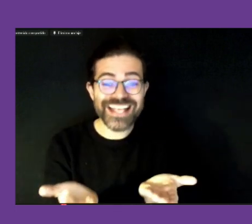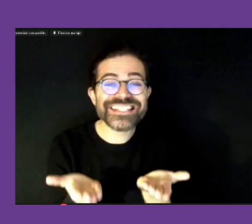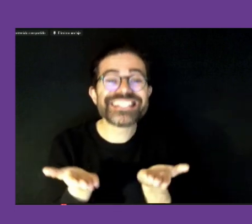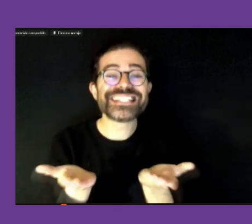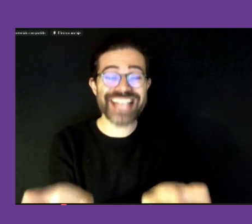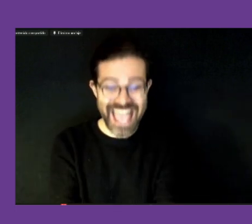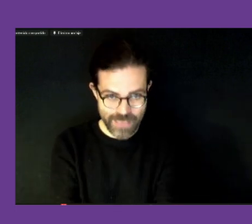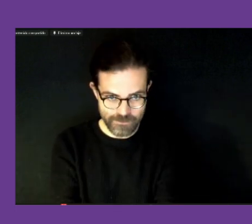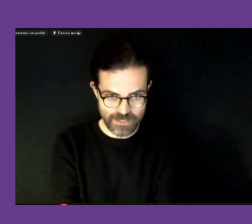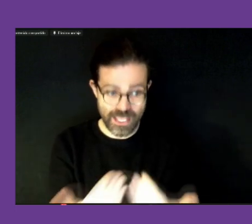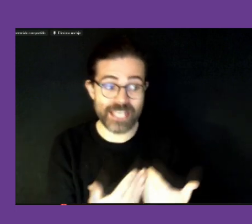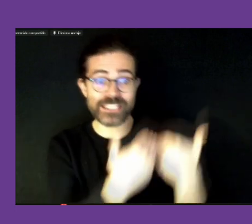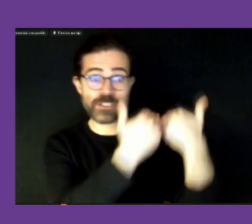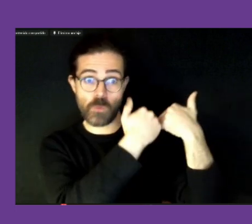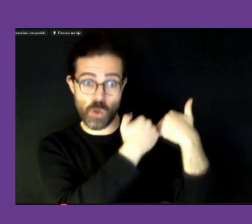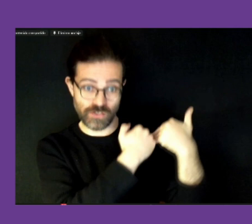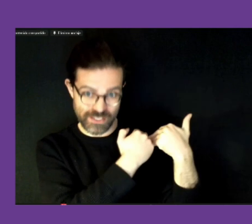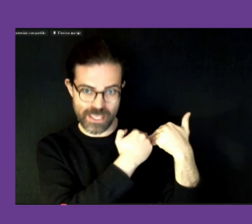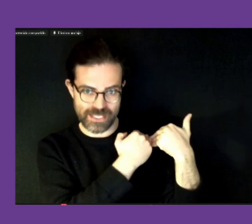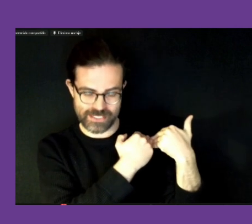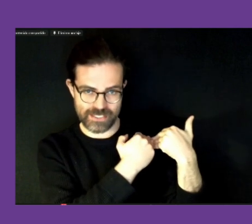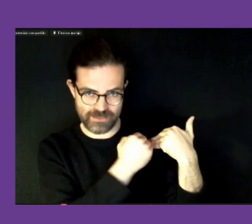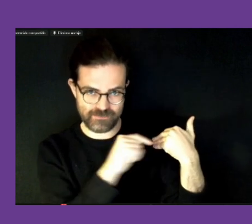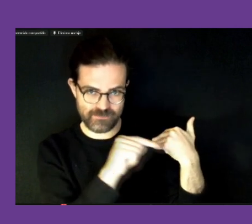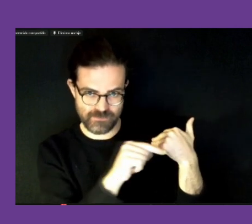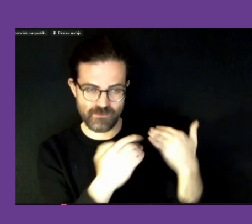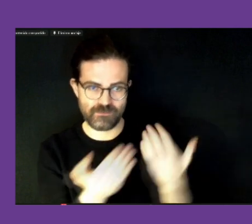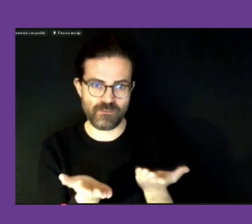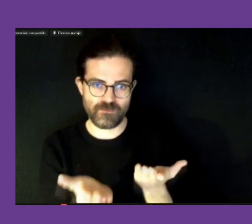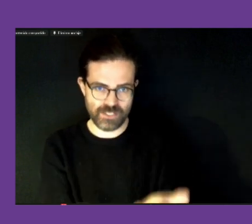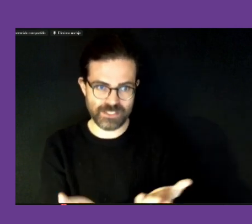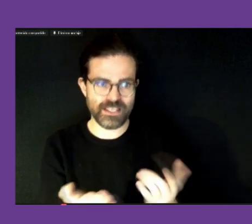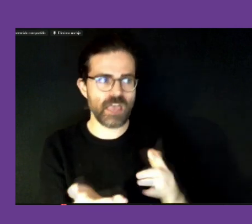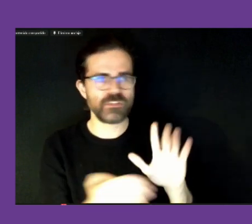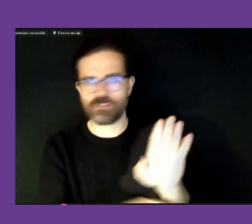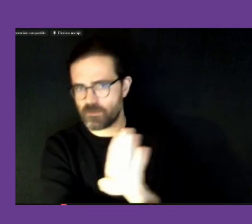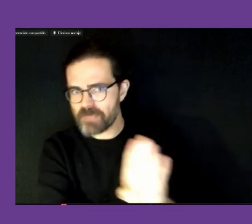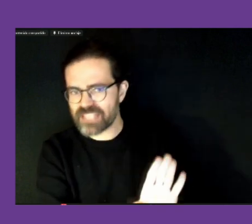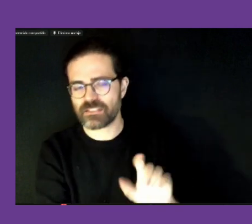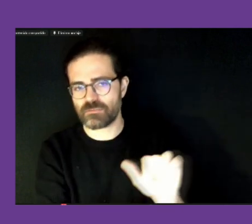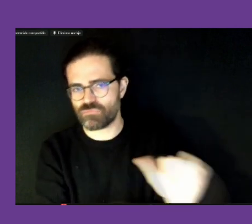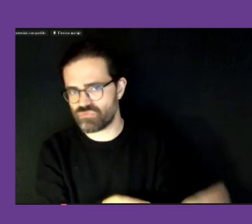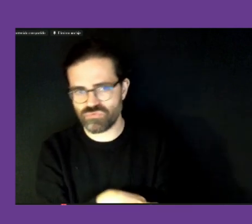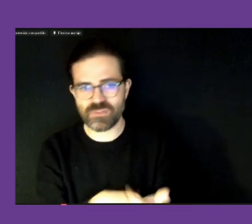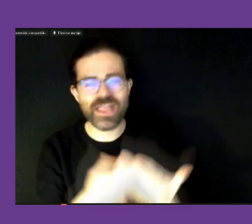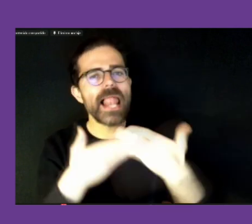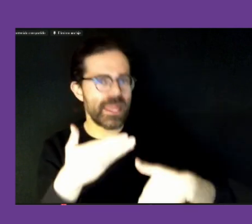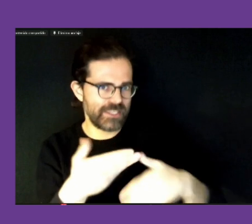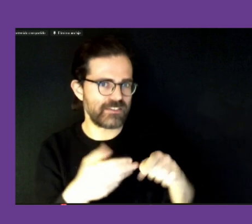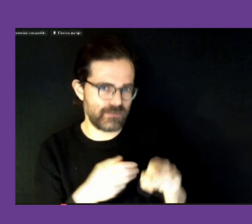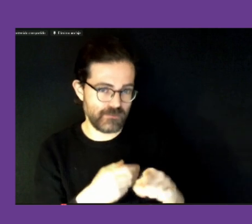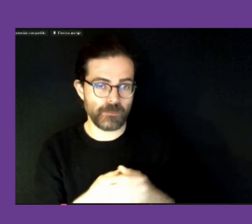the responsibility of the service provider. So it limits the scope a bit. And under these